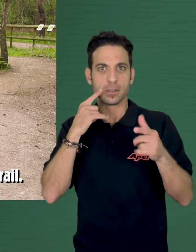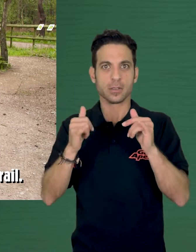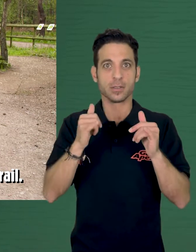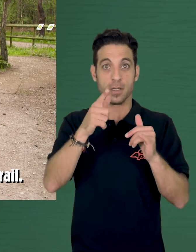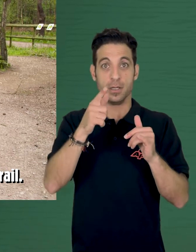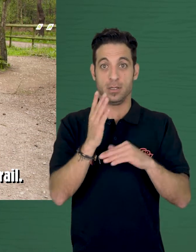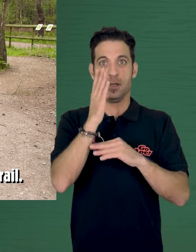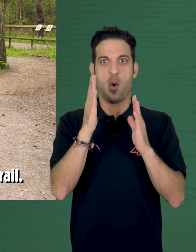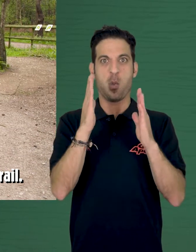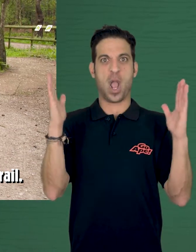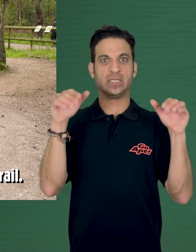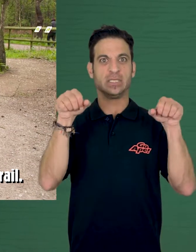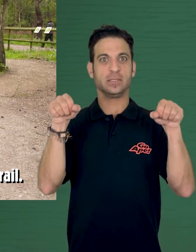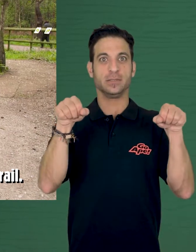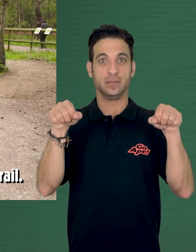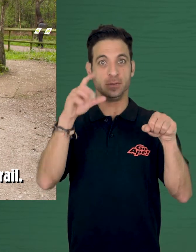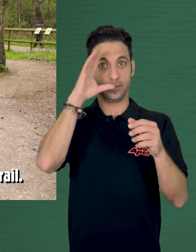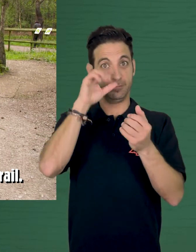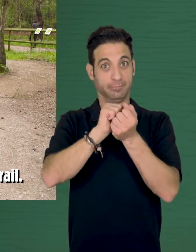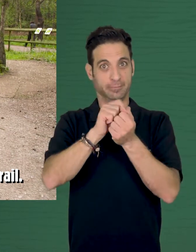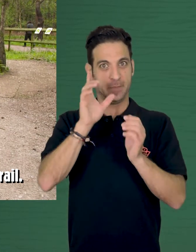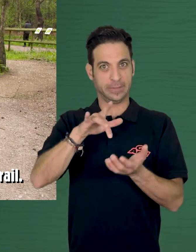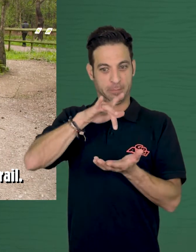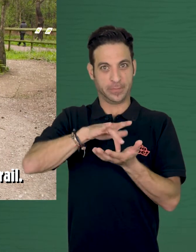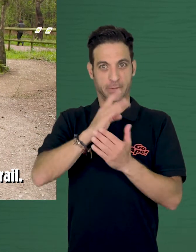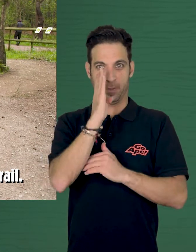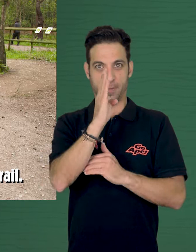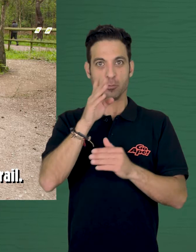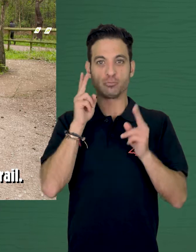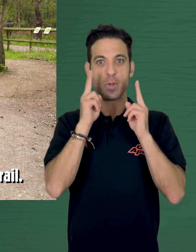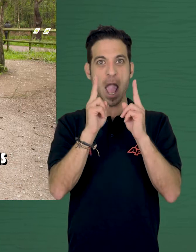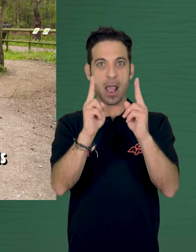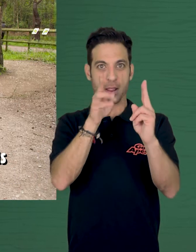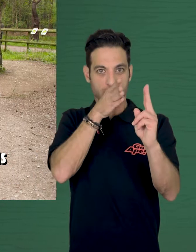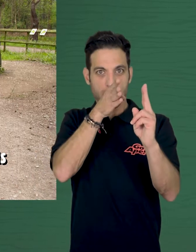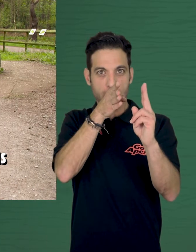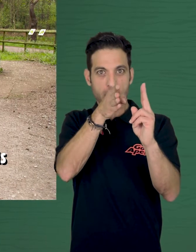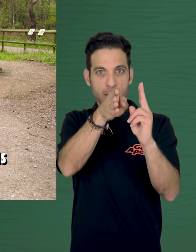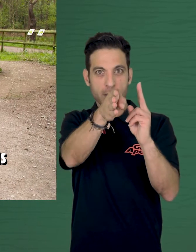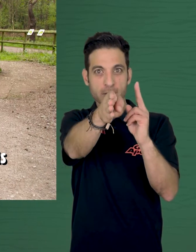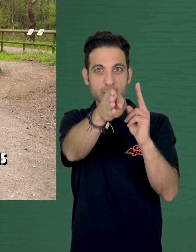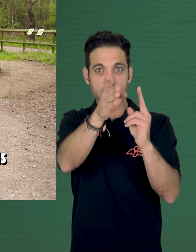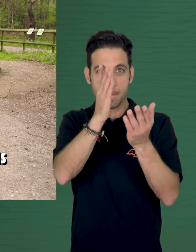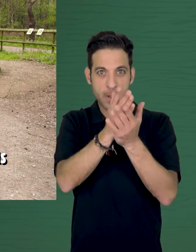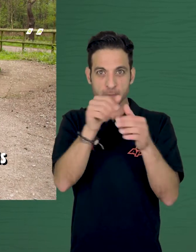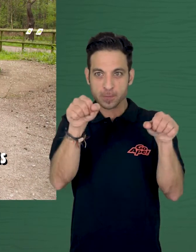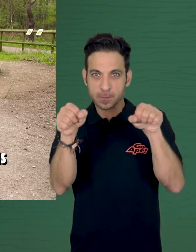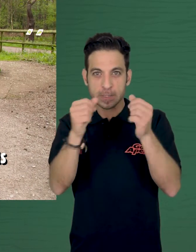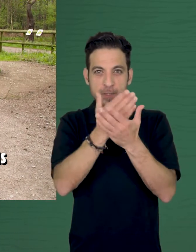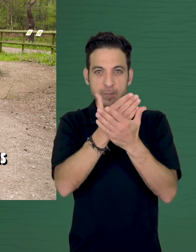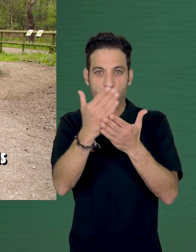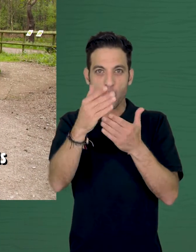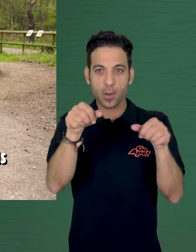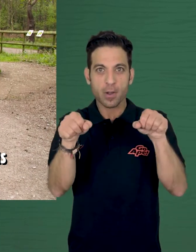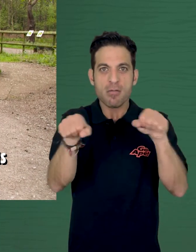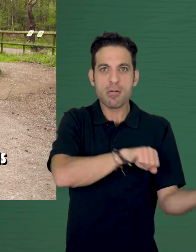than you are, so just bear it in mind and always stick to the centre of the trail. Make sure when you're riding, keep your movements small and